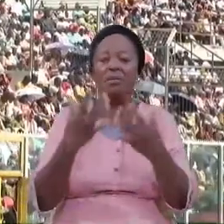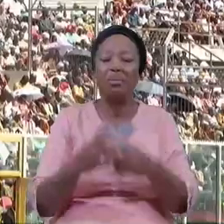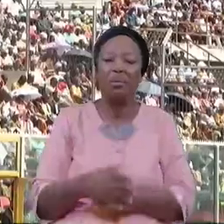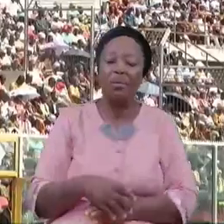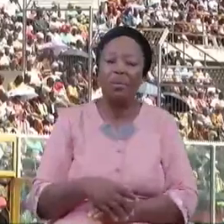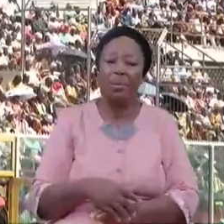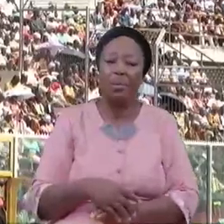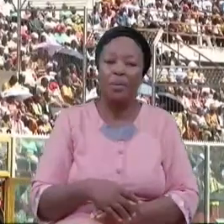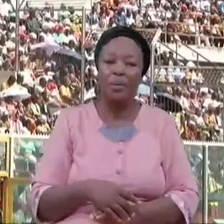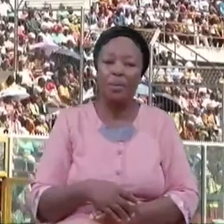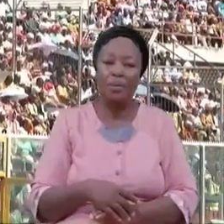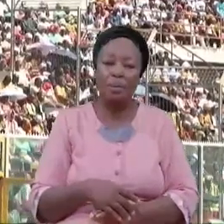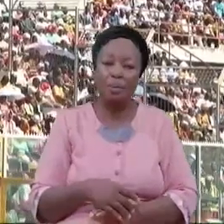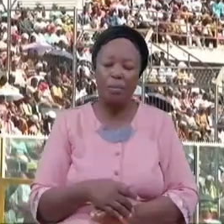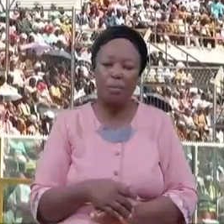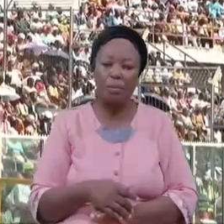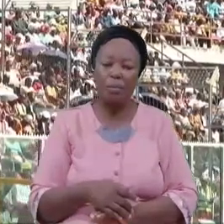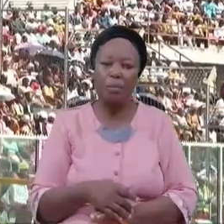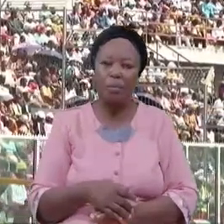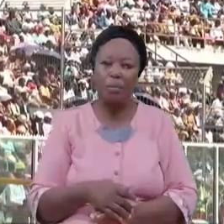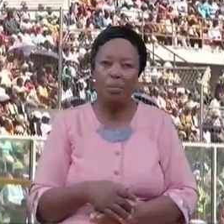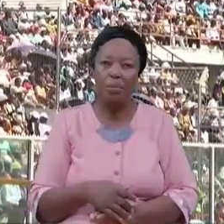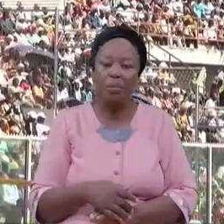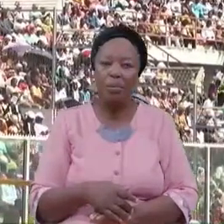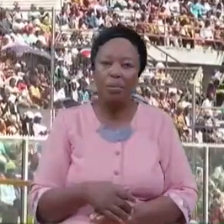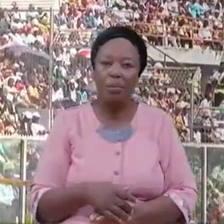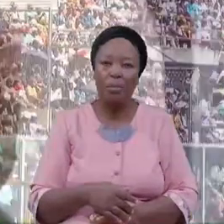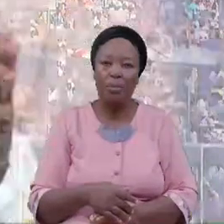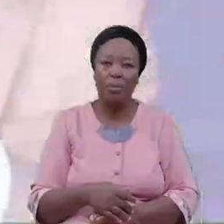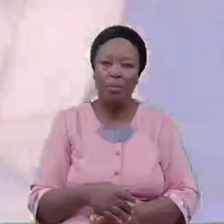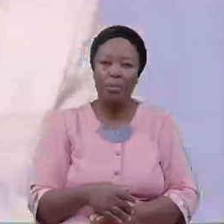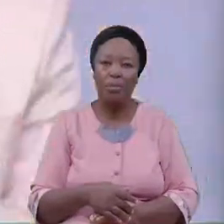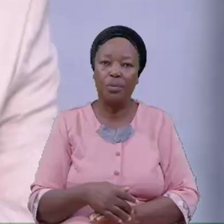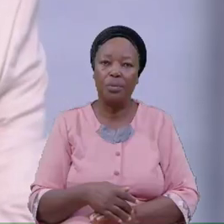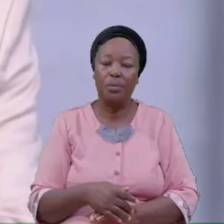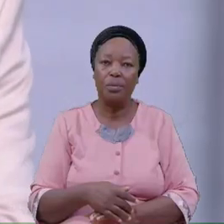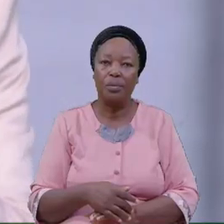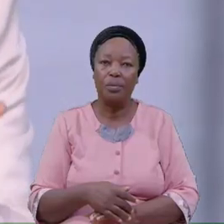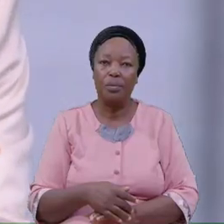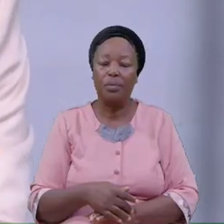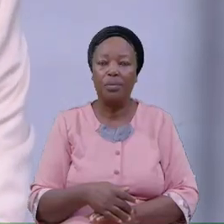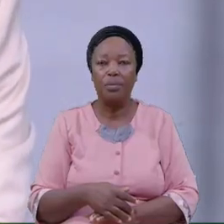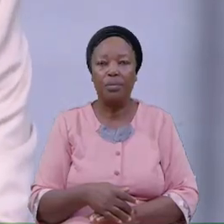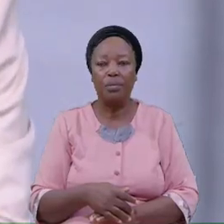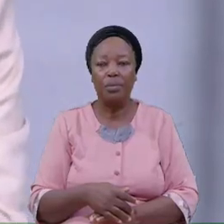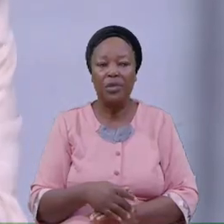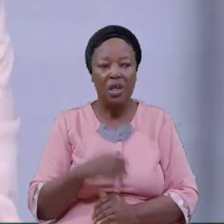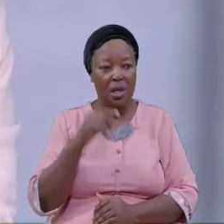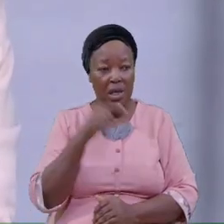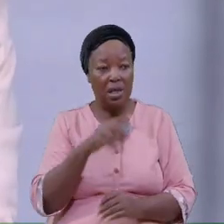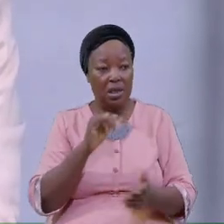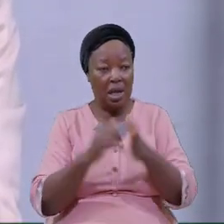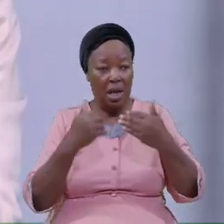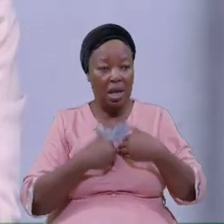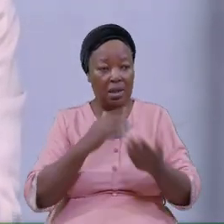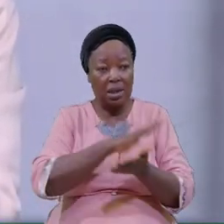activité. Et quand c'est le moment de prier, ne prie pas. Si tu meurs dans cette situation, en condition sans avoir le cœur pur, ce sera terrible. Clean hands and a